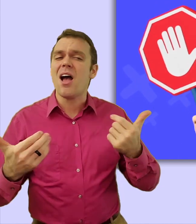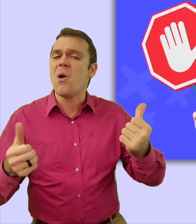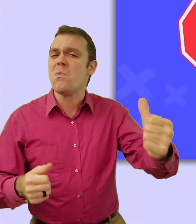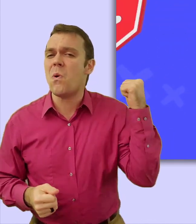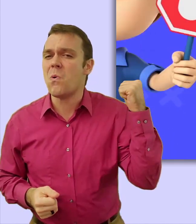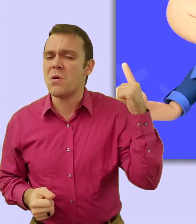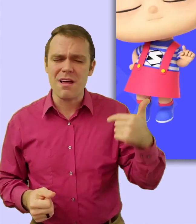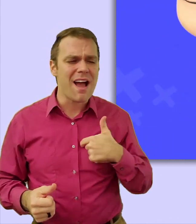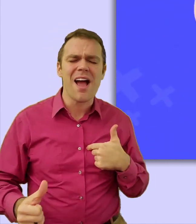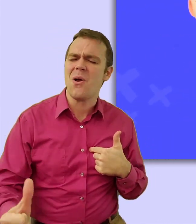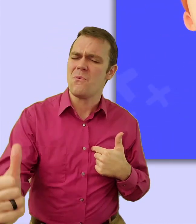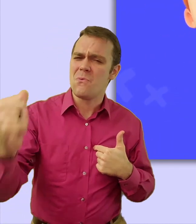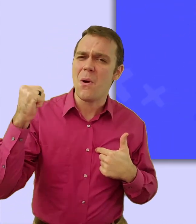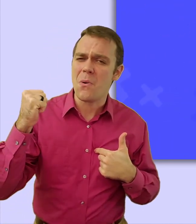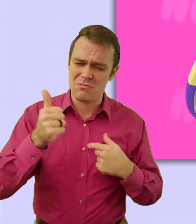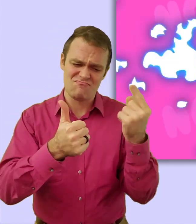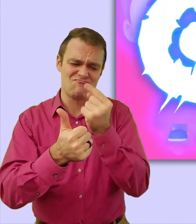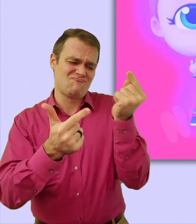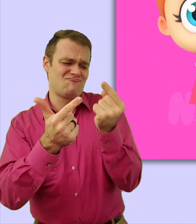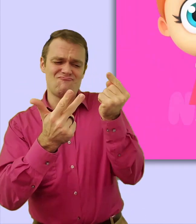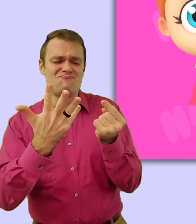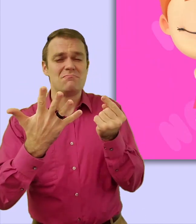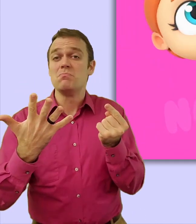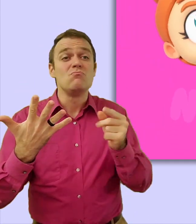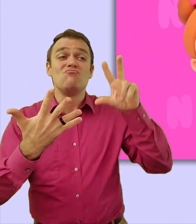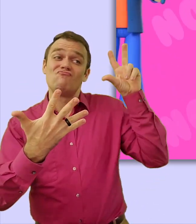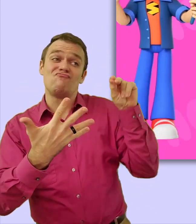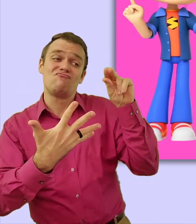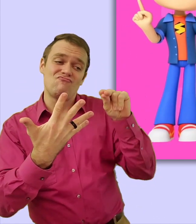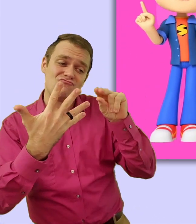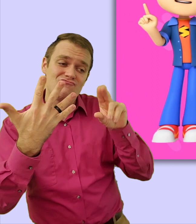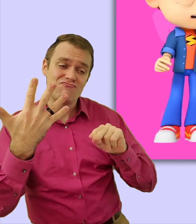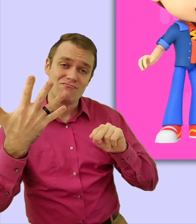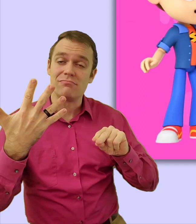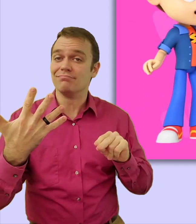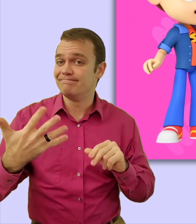I'm not gonna, no, not today.